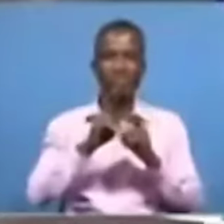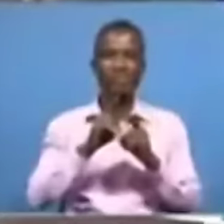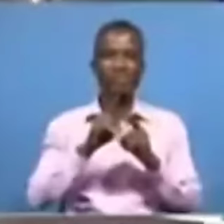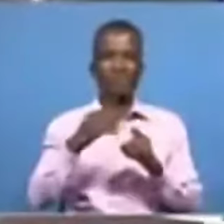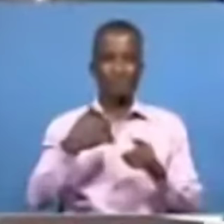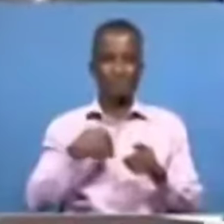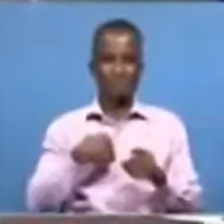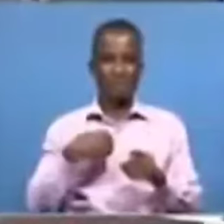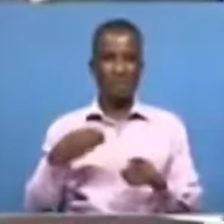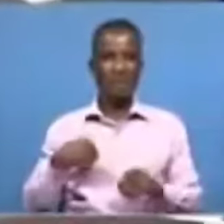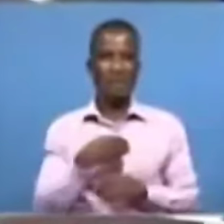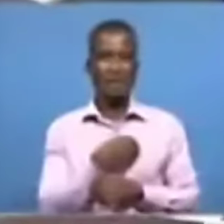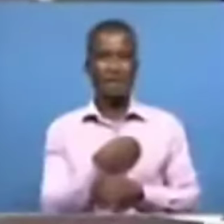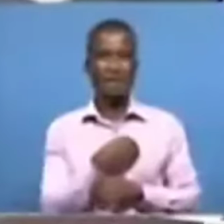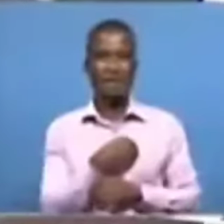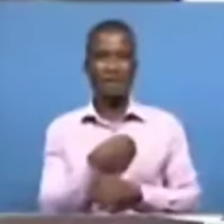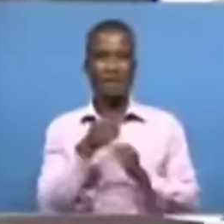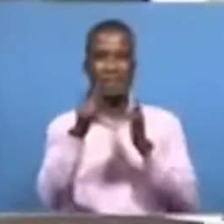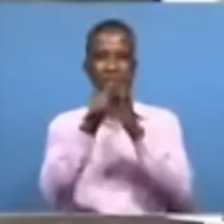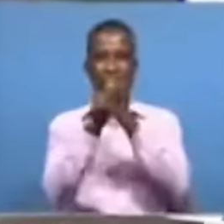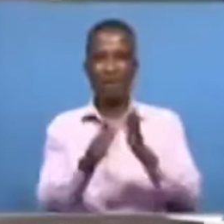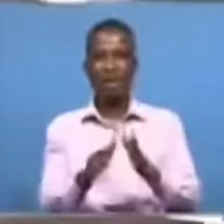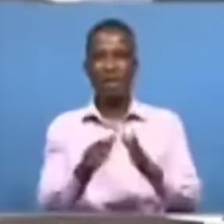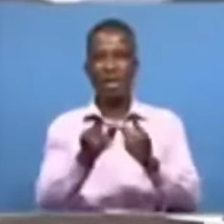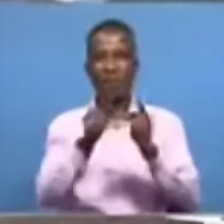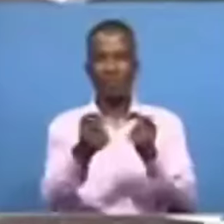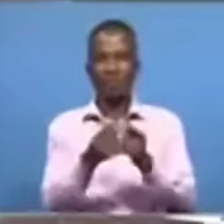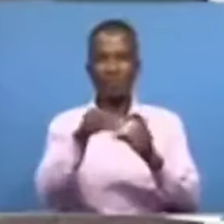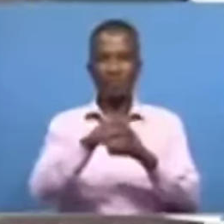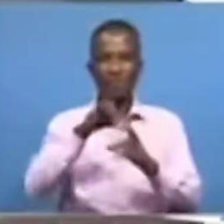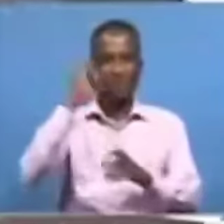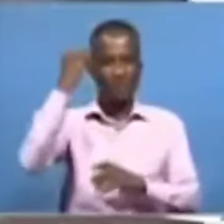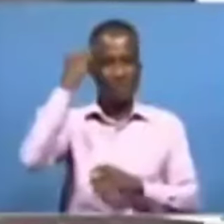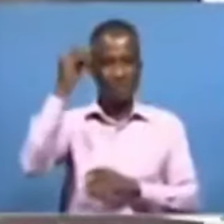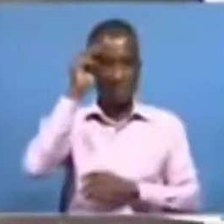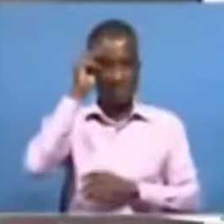legal team of the petitioner, with instructions to brief the